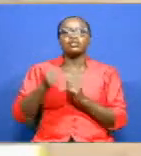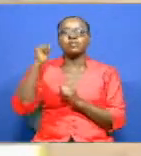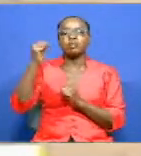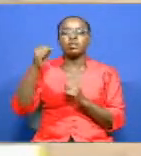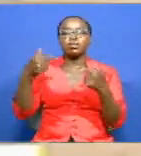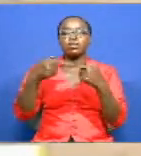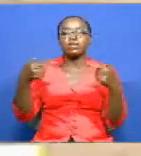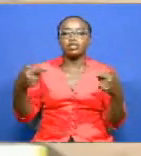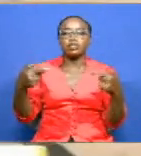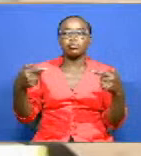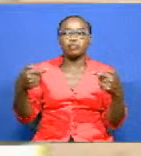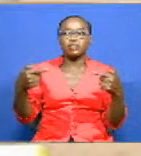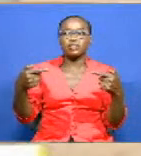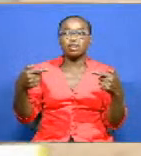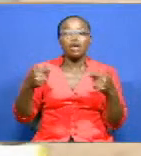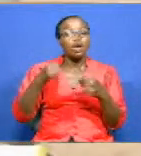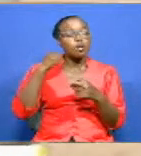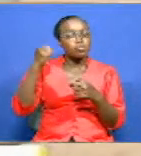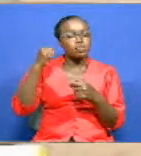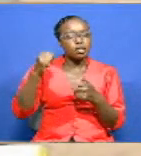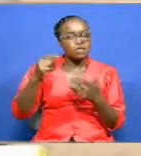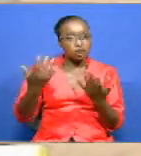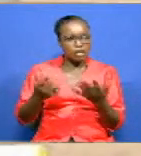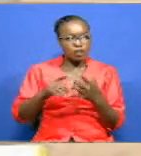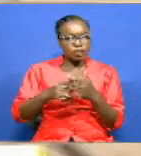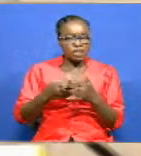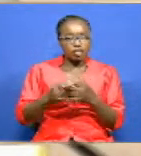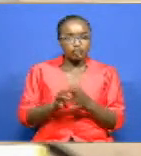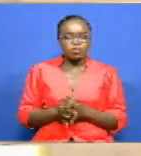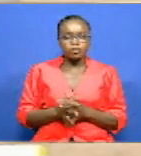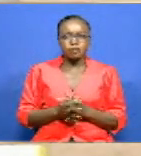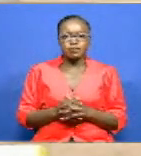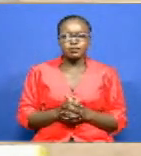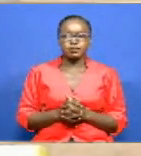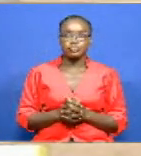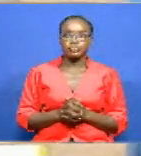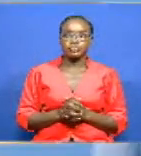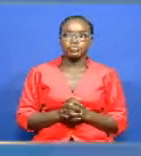foes as week of politics begins.